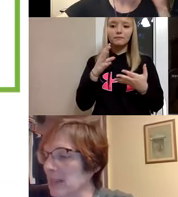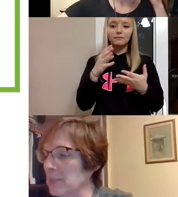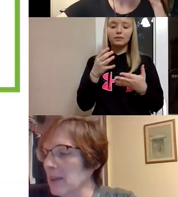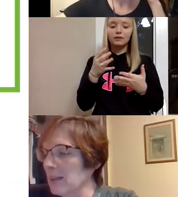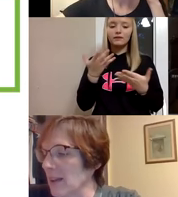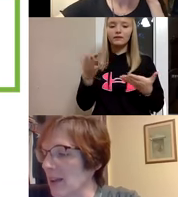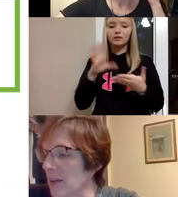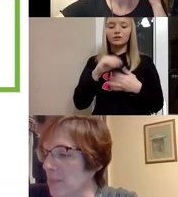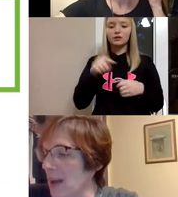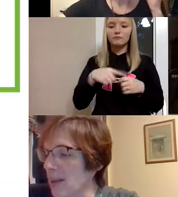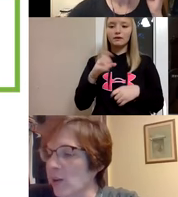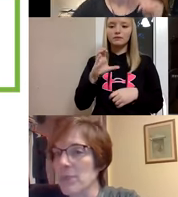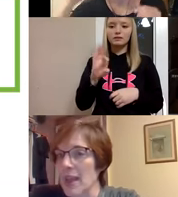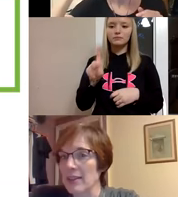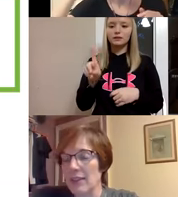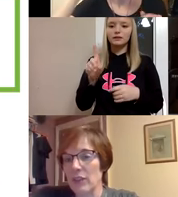CBD, but